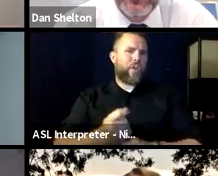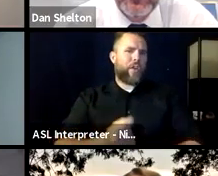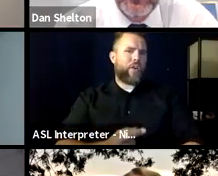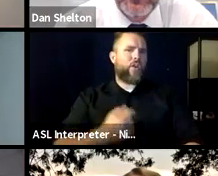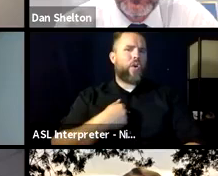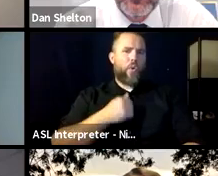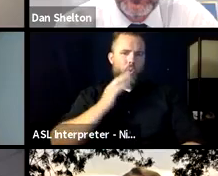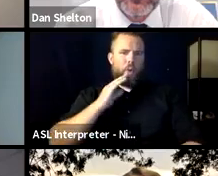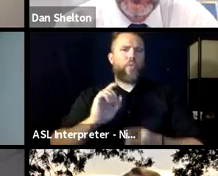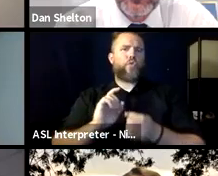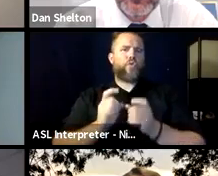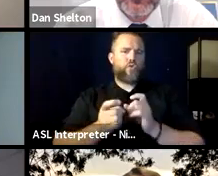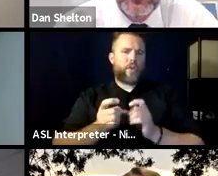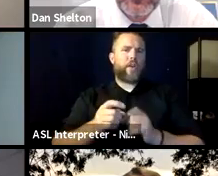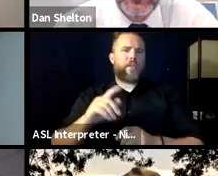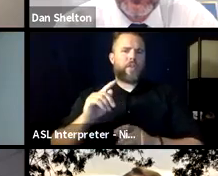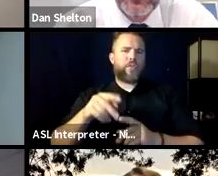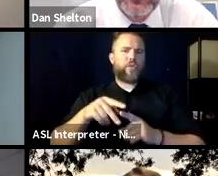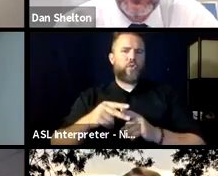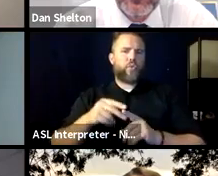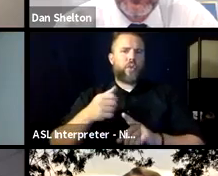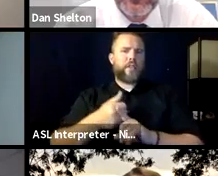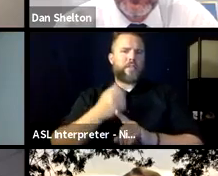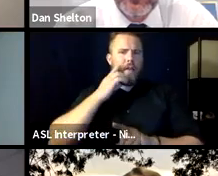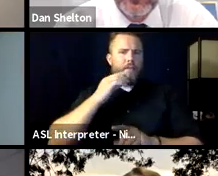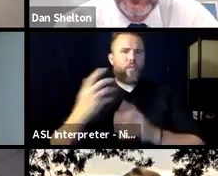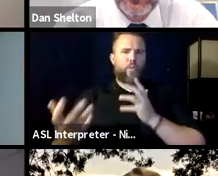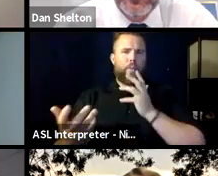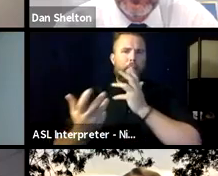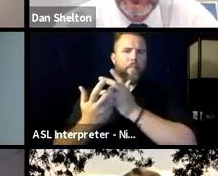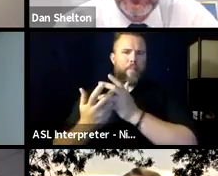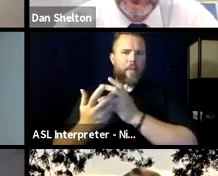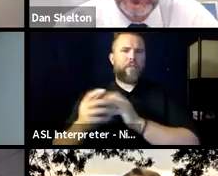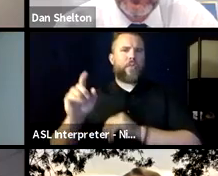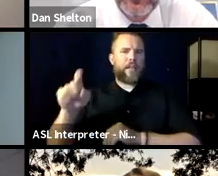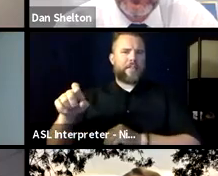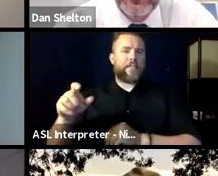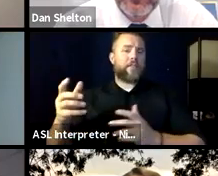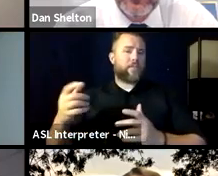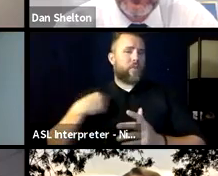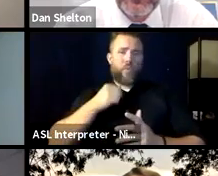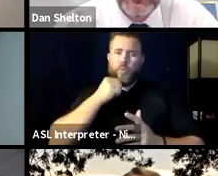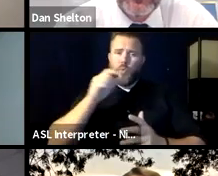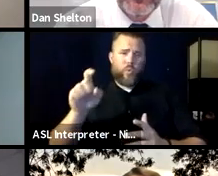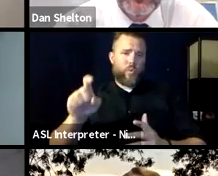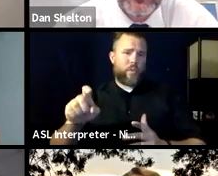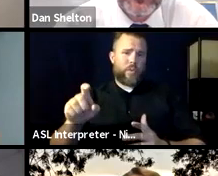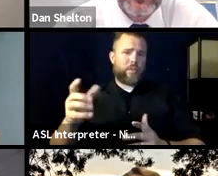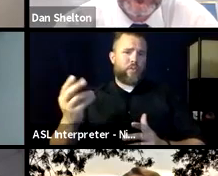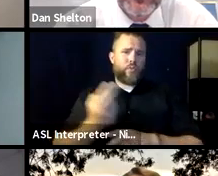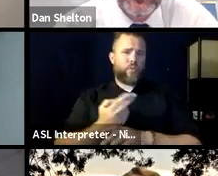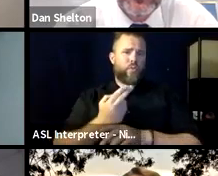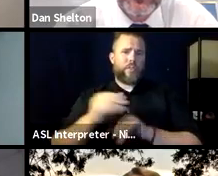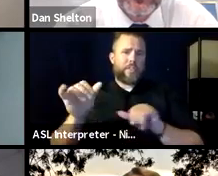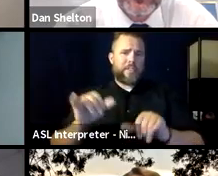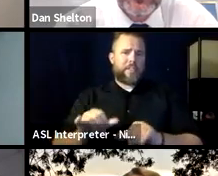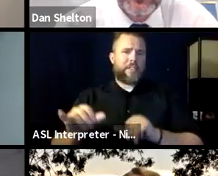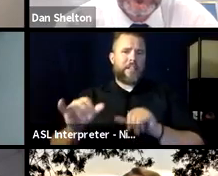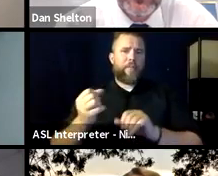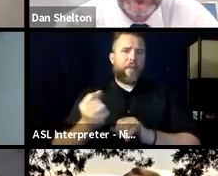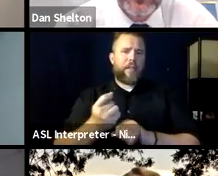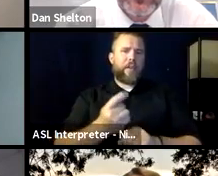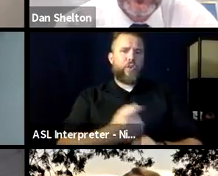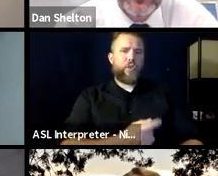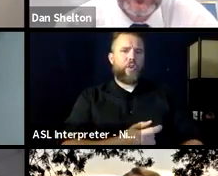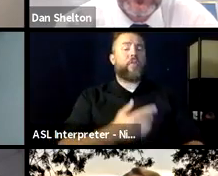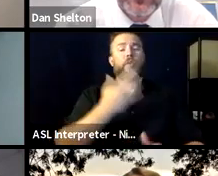the needs of the curriculum. I don't think we'll use the same exact tool as last year. For example, a lot of